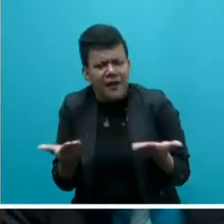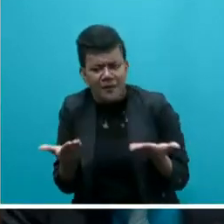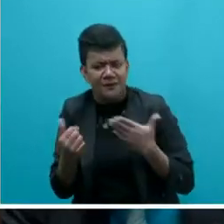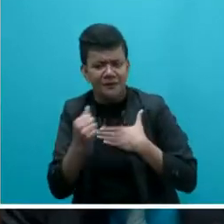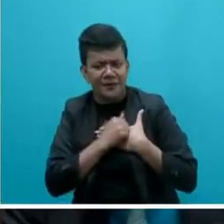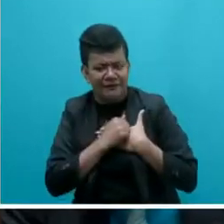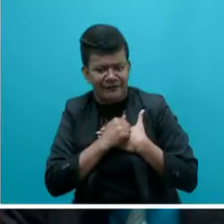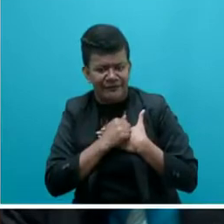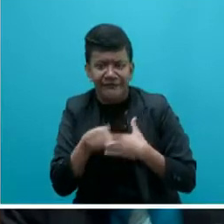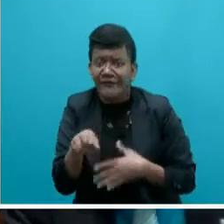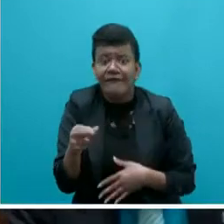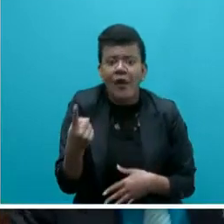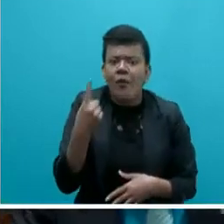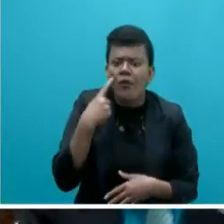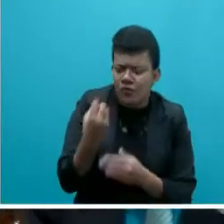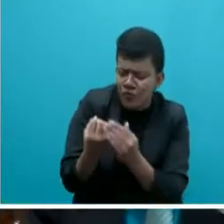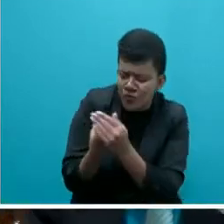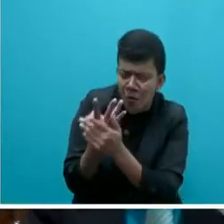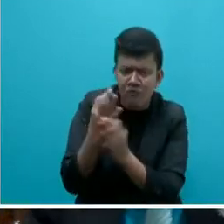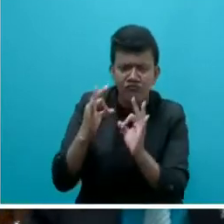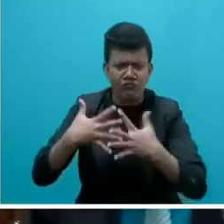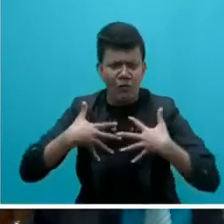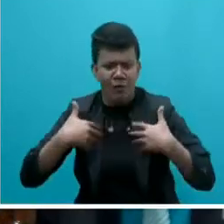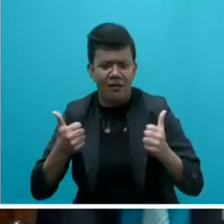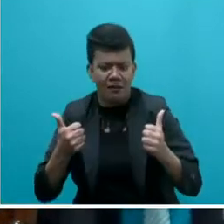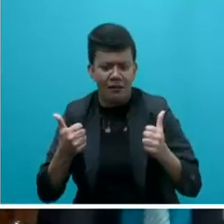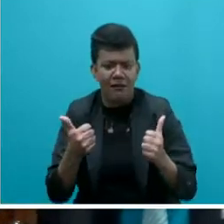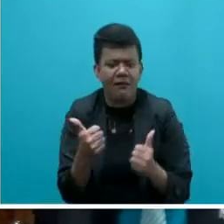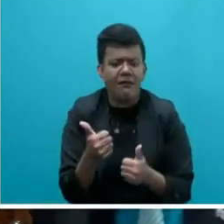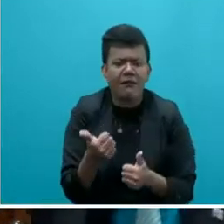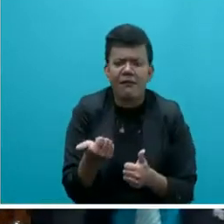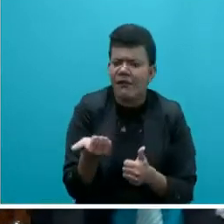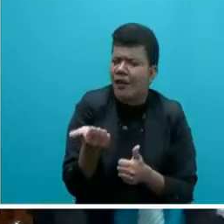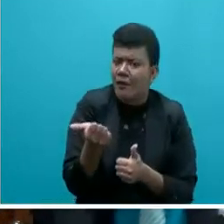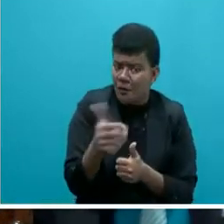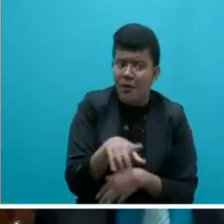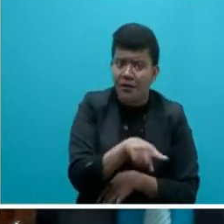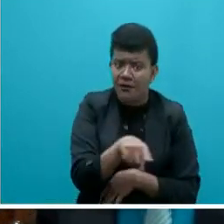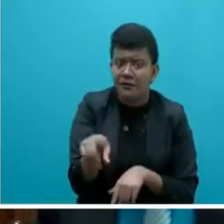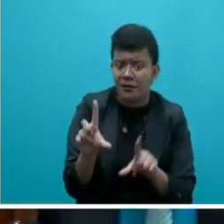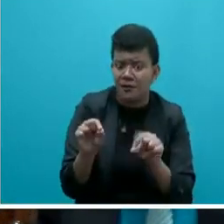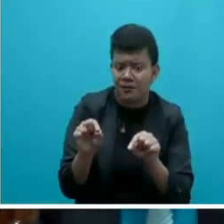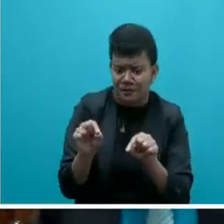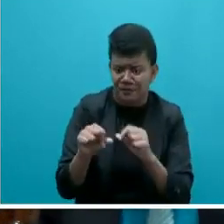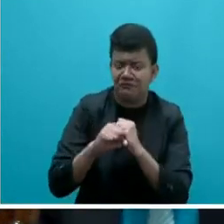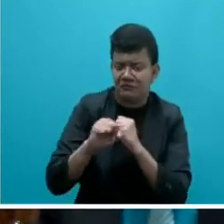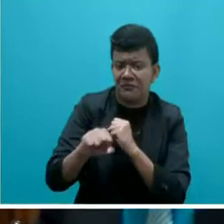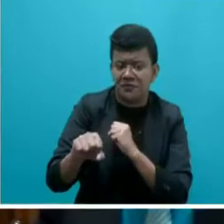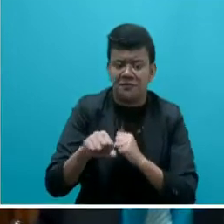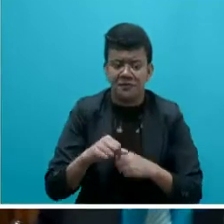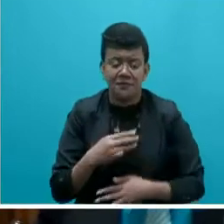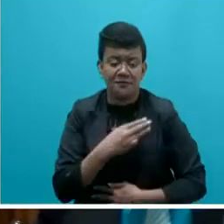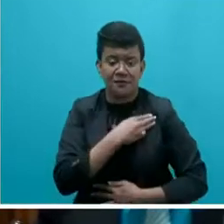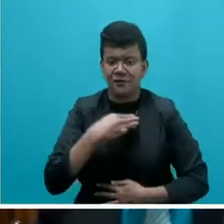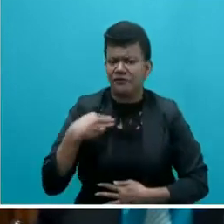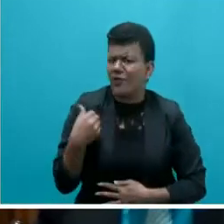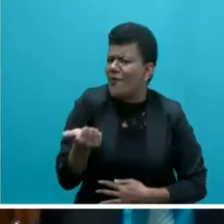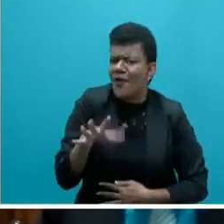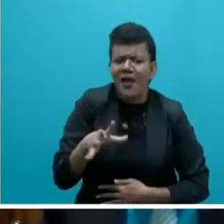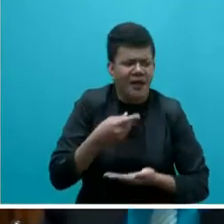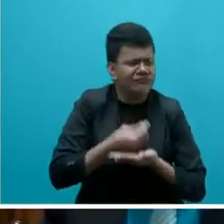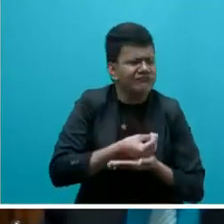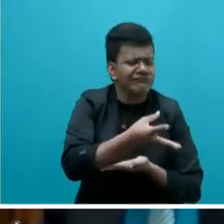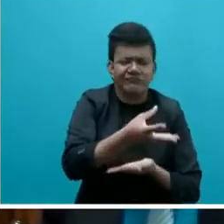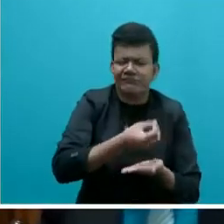tree planting campaigns. Honourable Speaker, the Ministry has distributed to 90 households in Tavua and Lambasa backyard